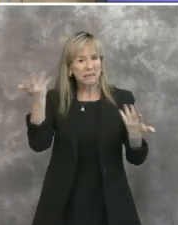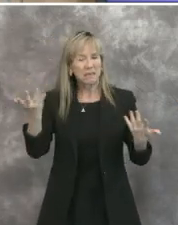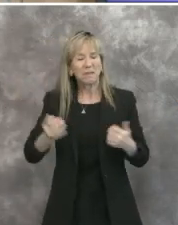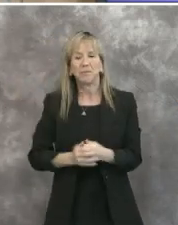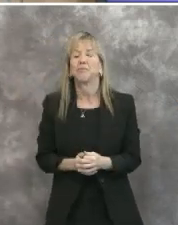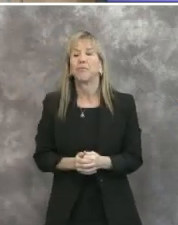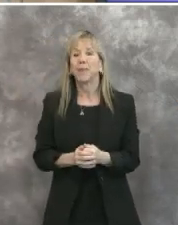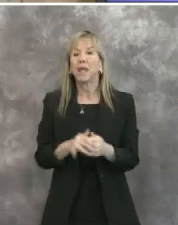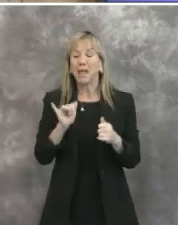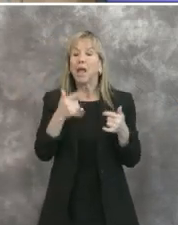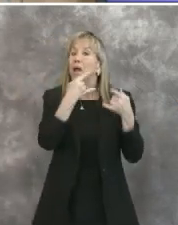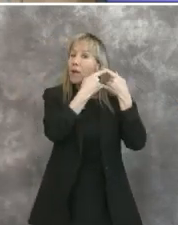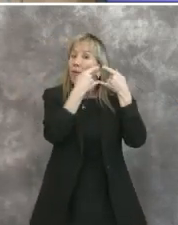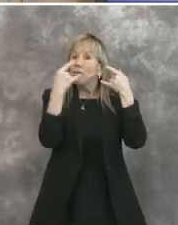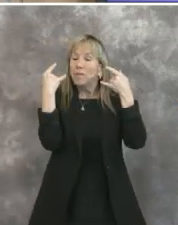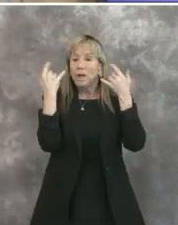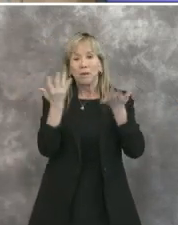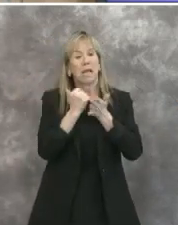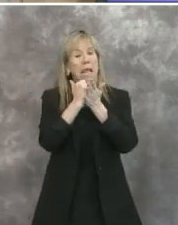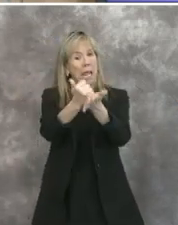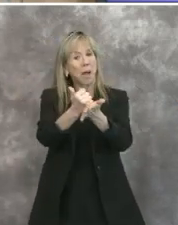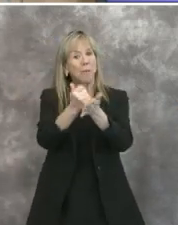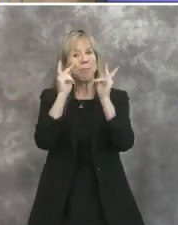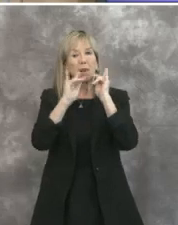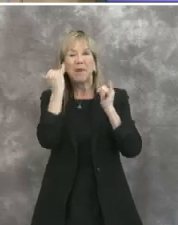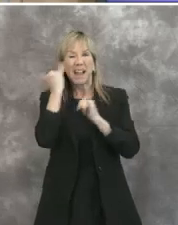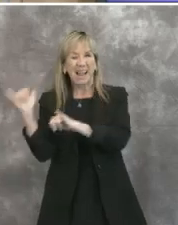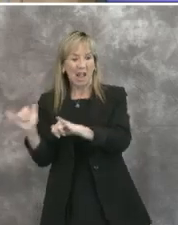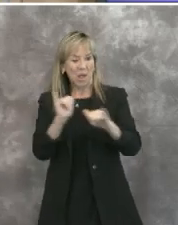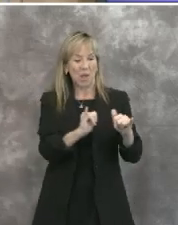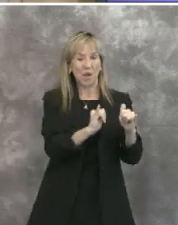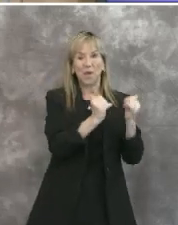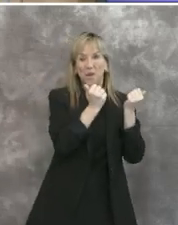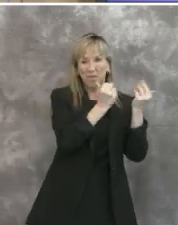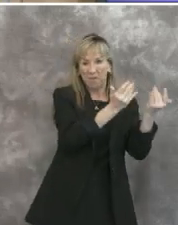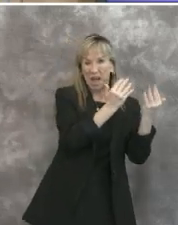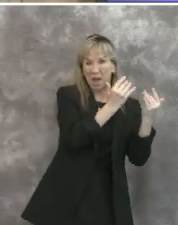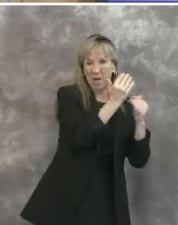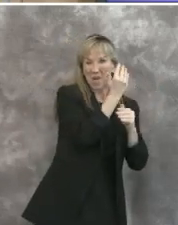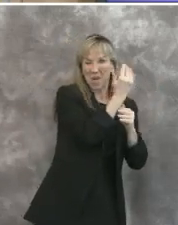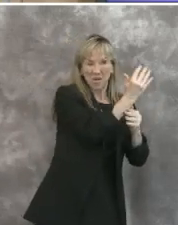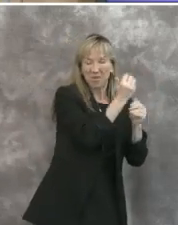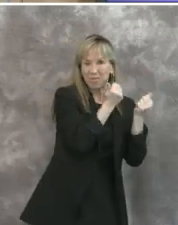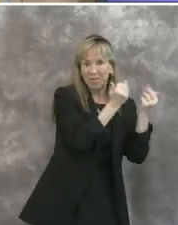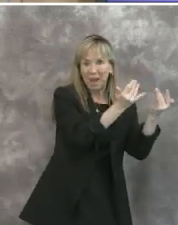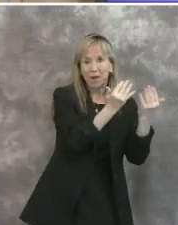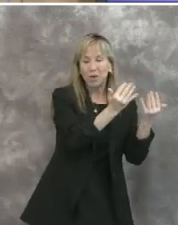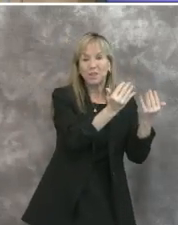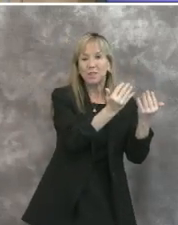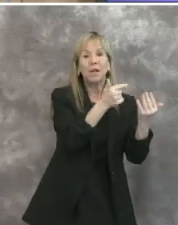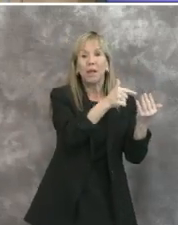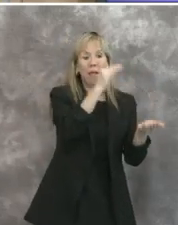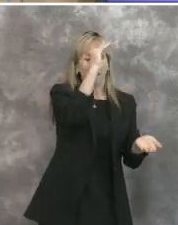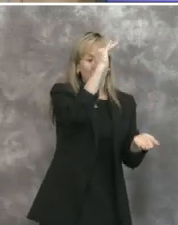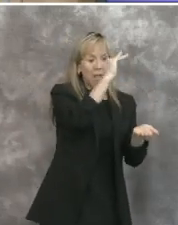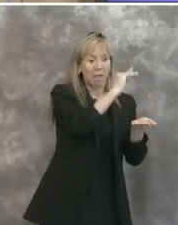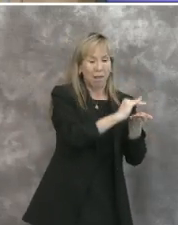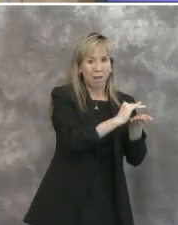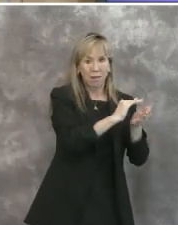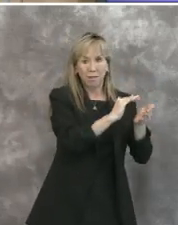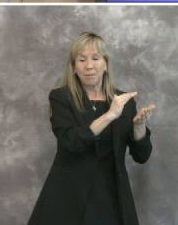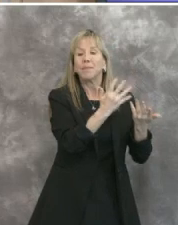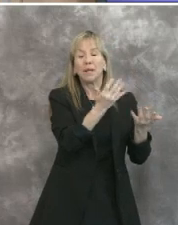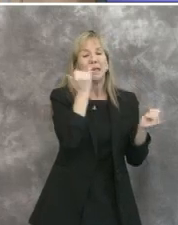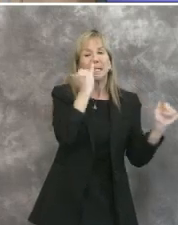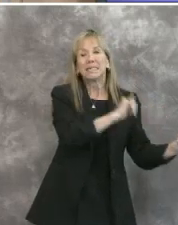Facial coverings help people keep embers from being sent out every time we speak or cough so that